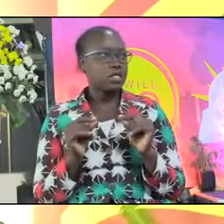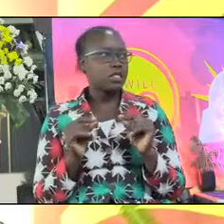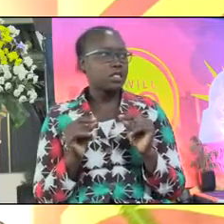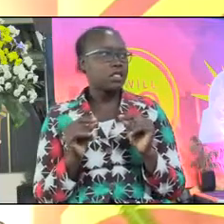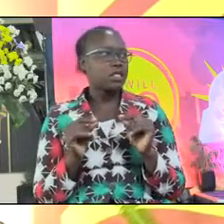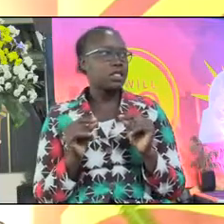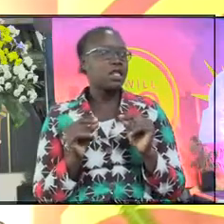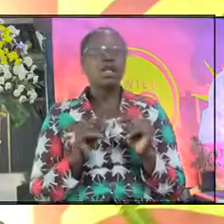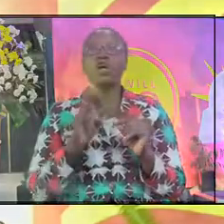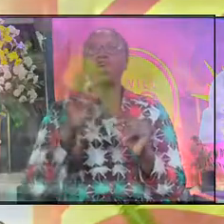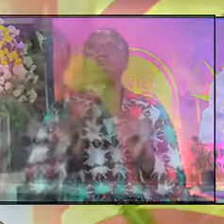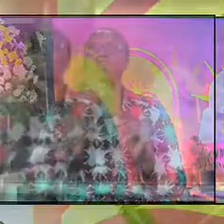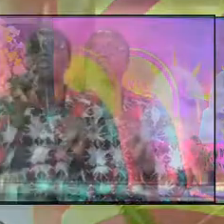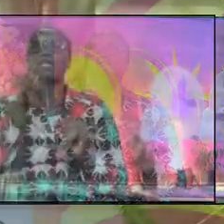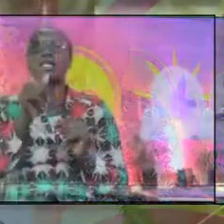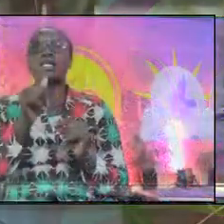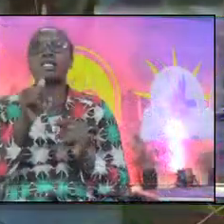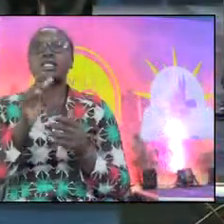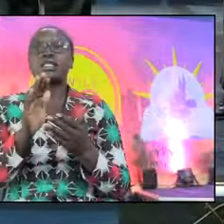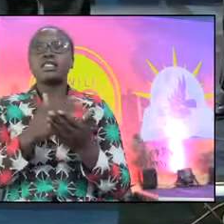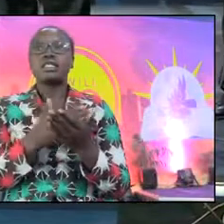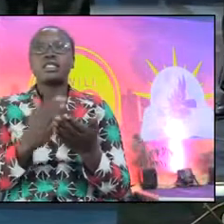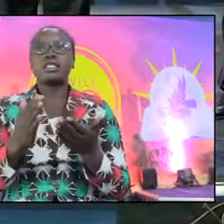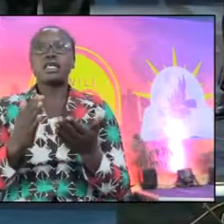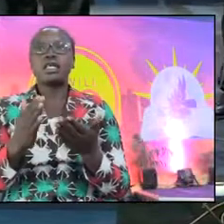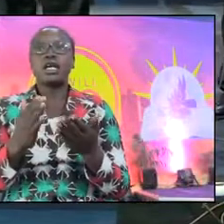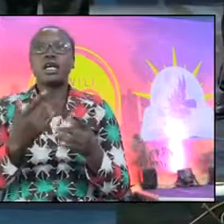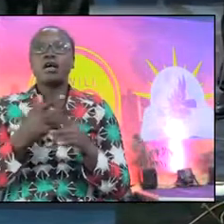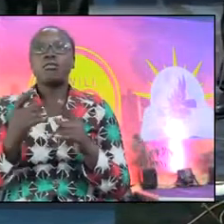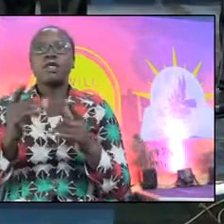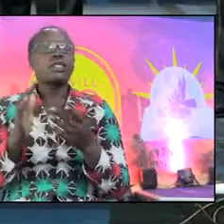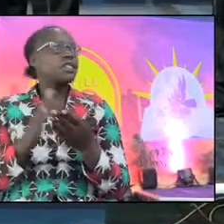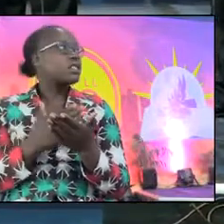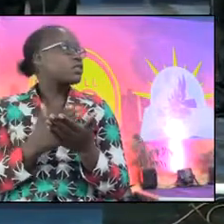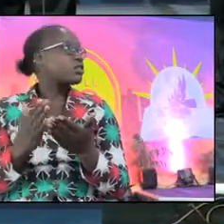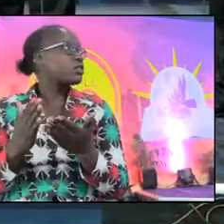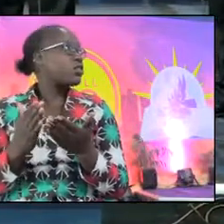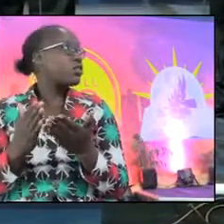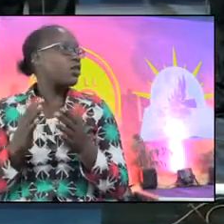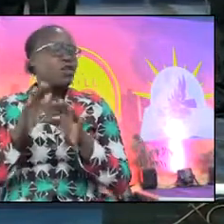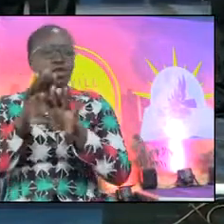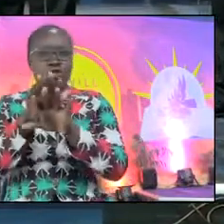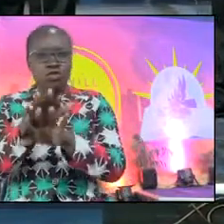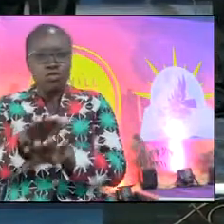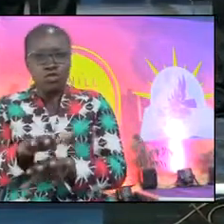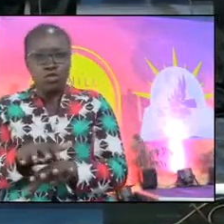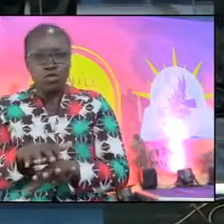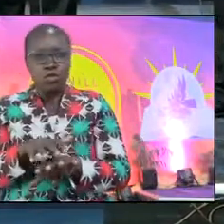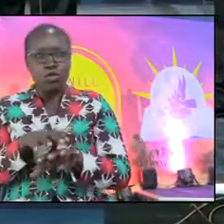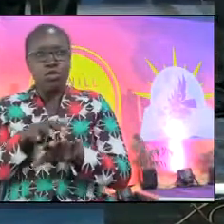It's not just any hymn. It's a hymn that is slow